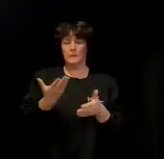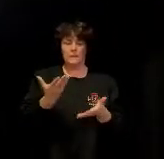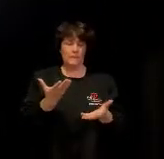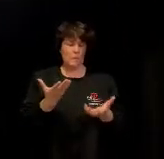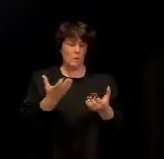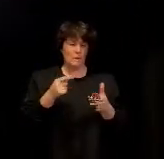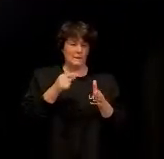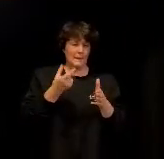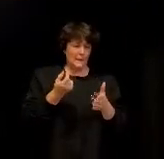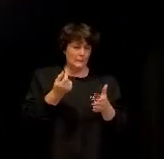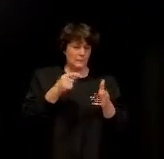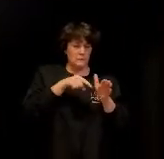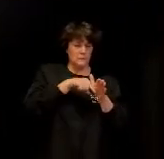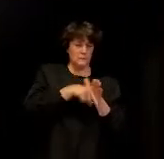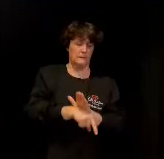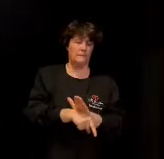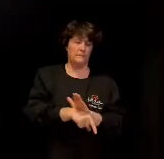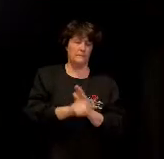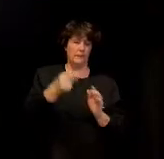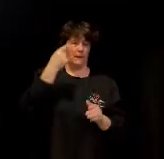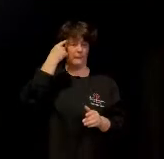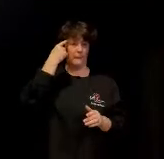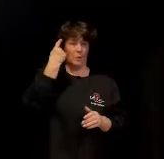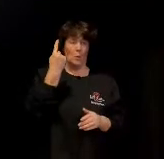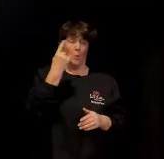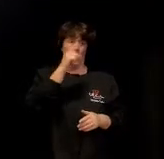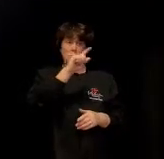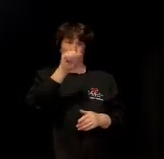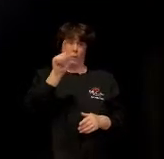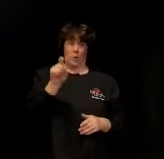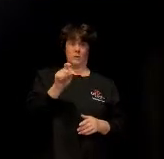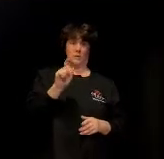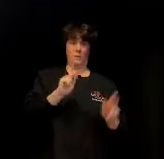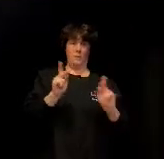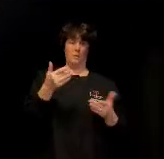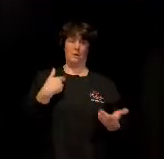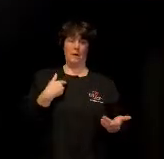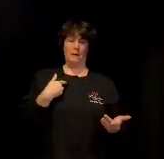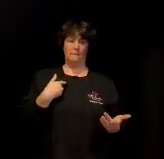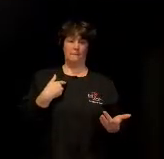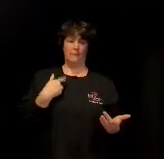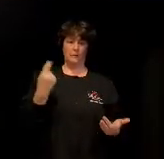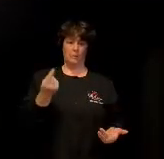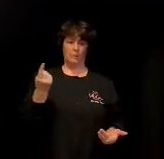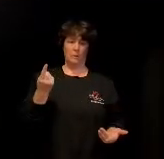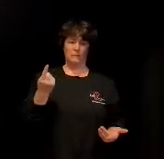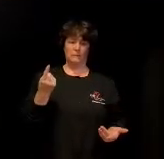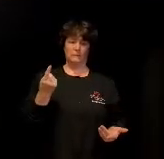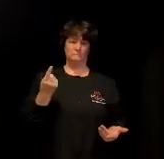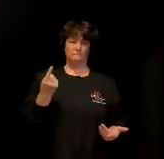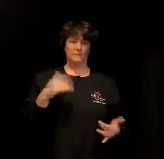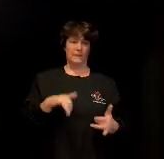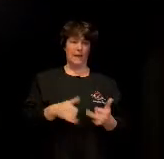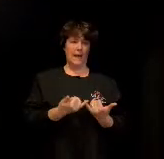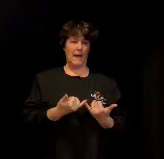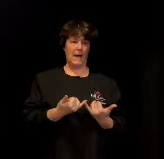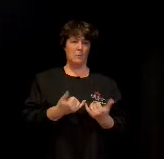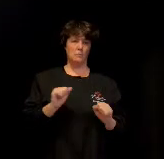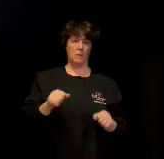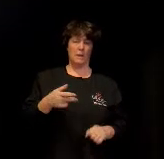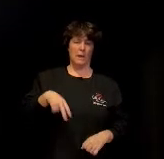it. Because I think if there's one question that people have all the time, it's how do I hear